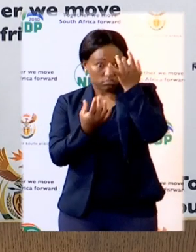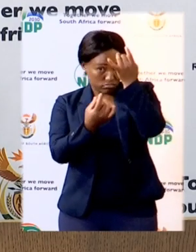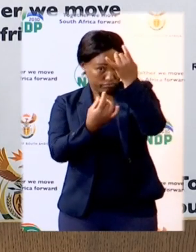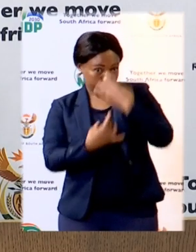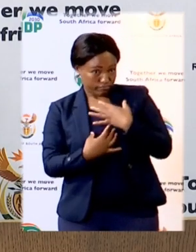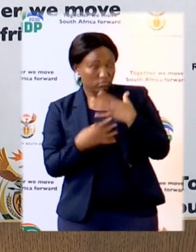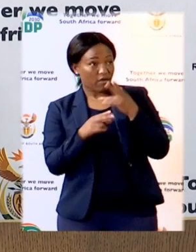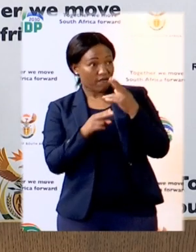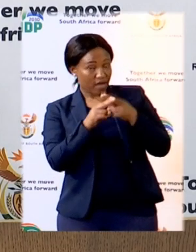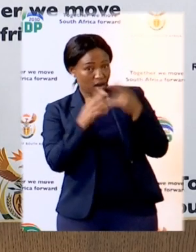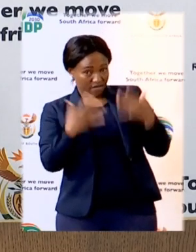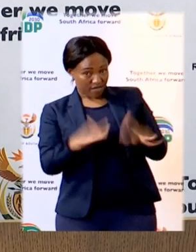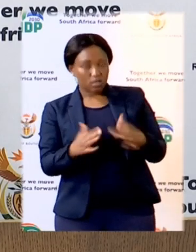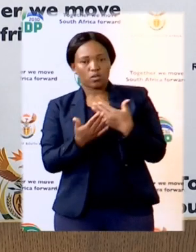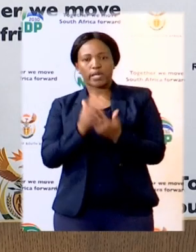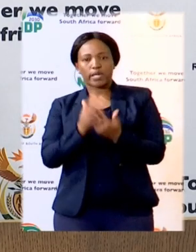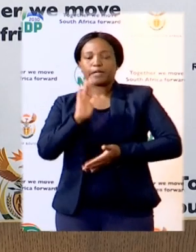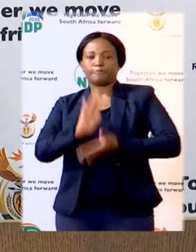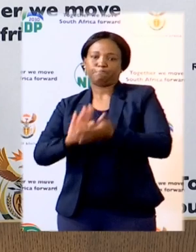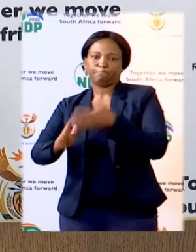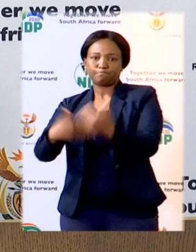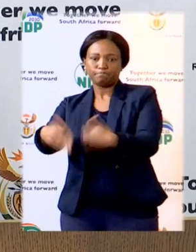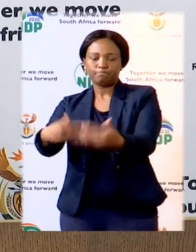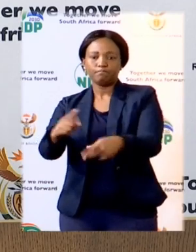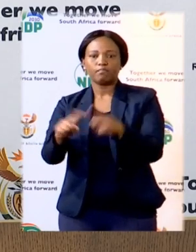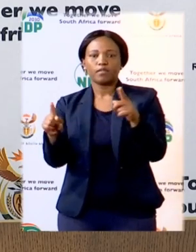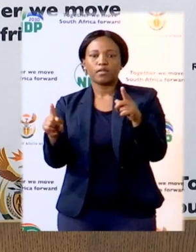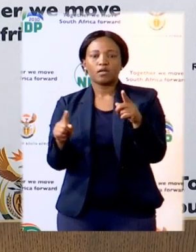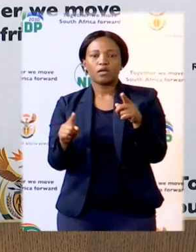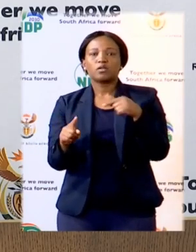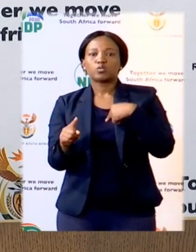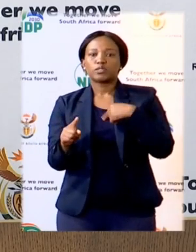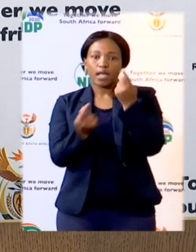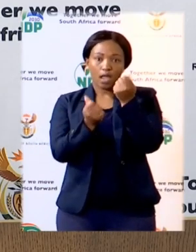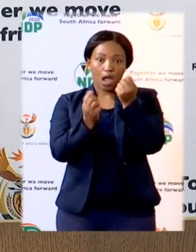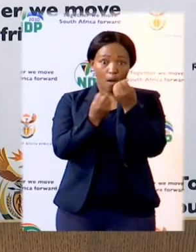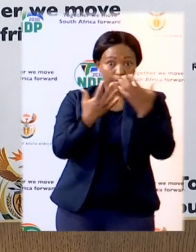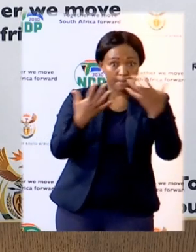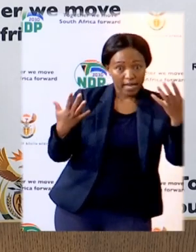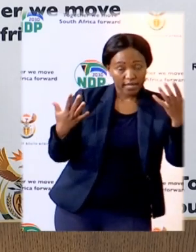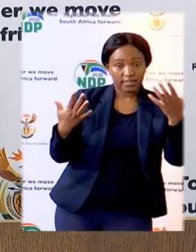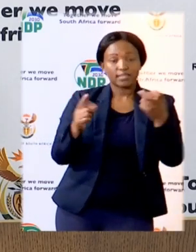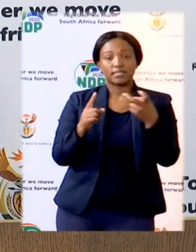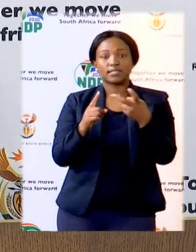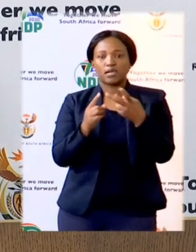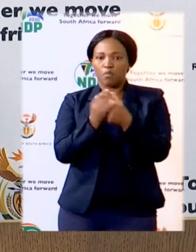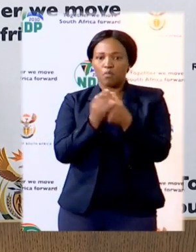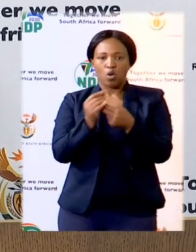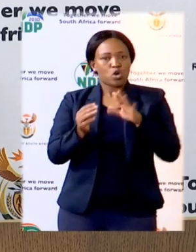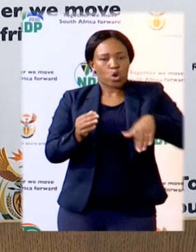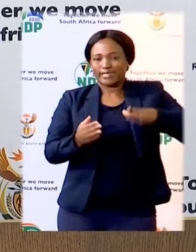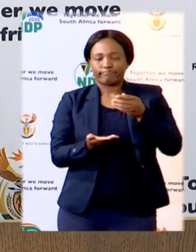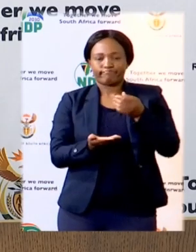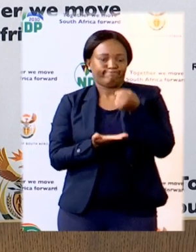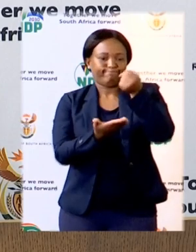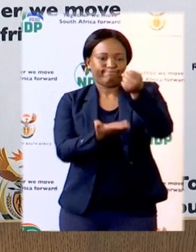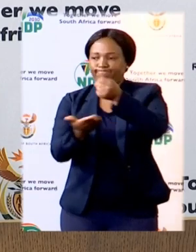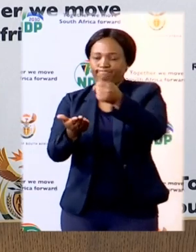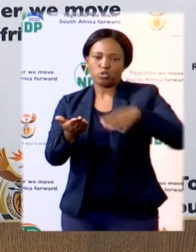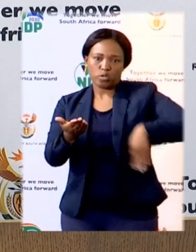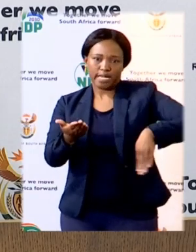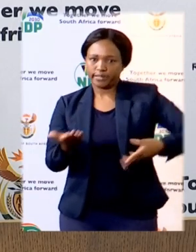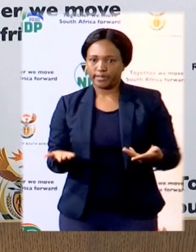that is known, and then we'll be able to. So it answers both how much we've been able to distribute and where. So we've not distributed